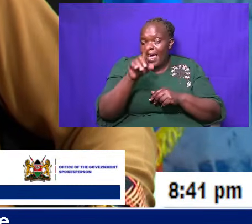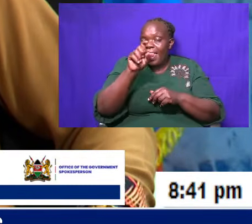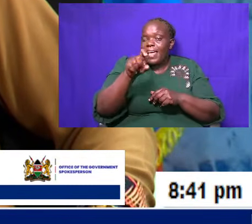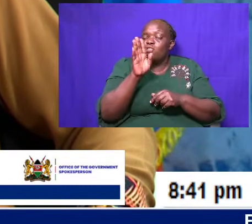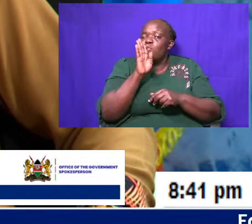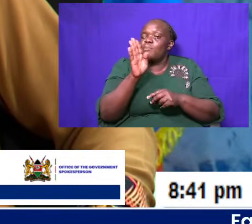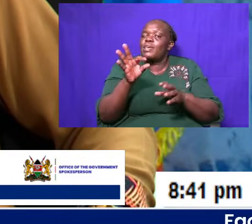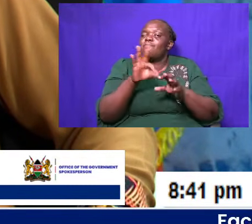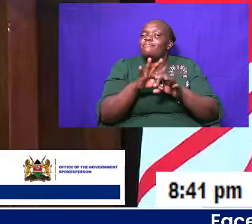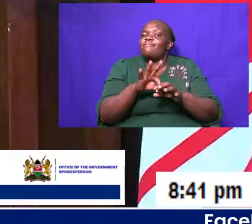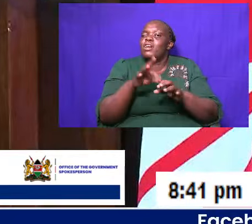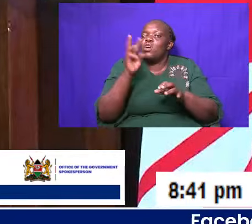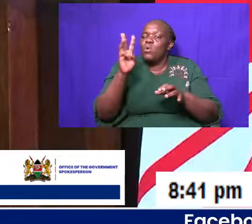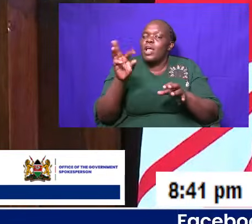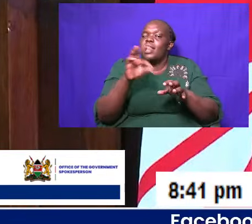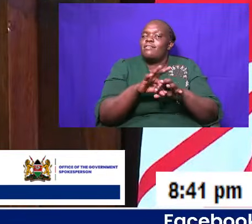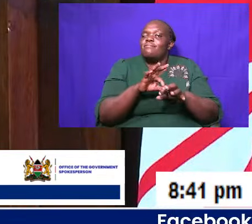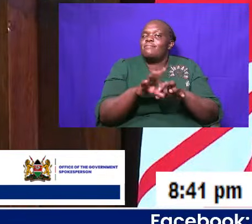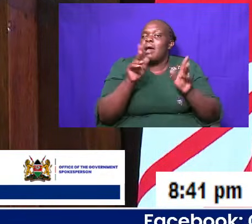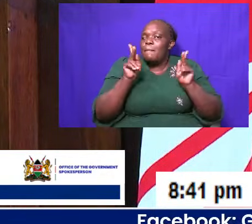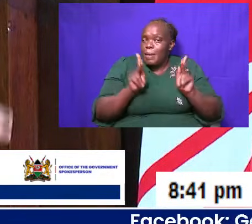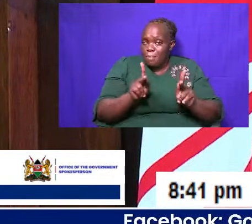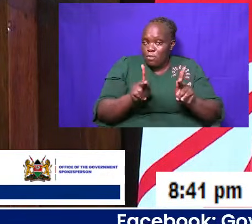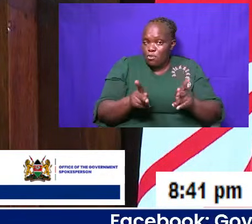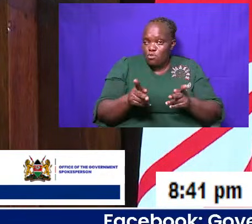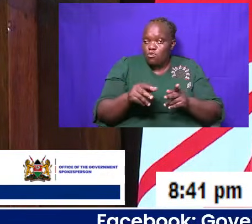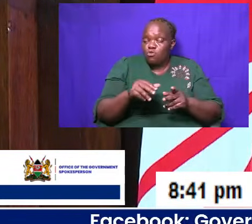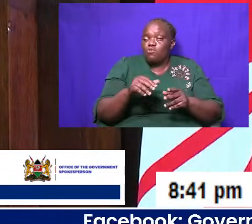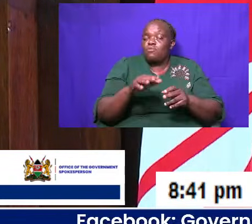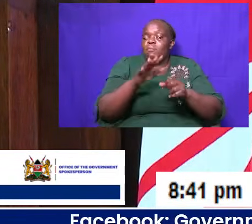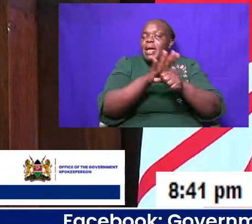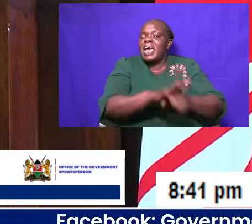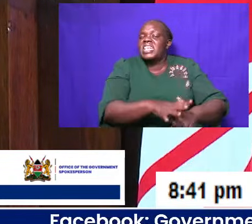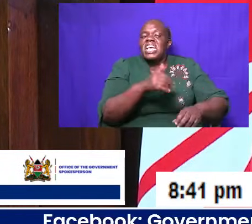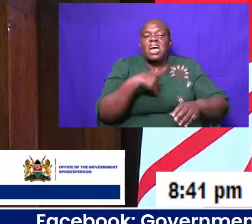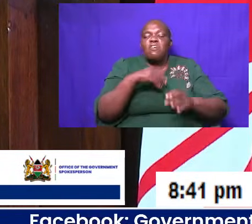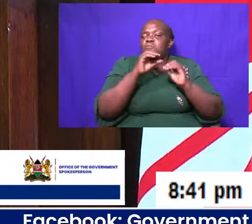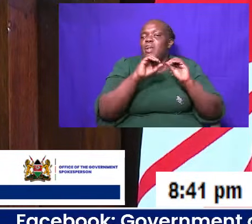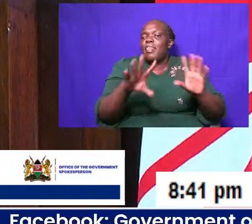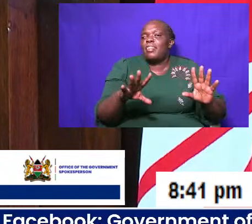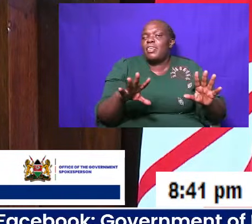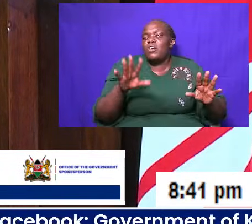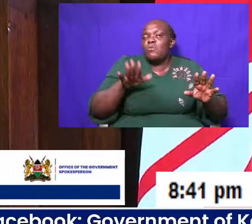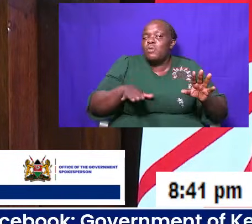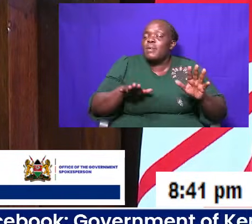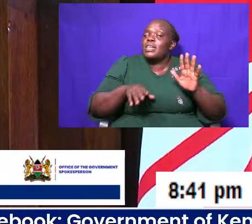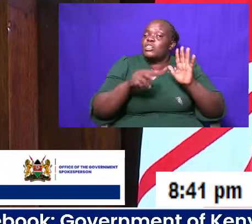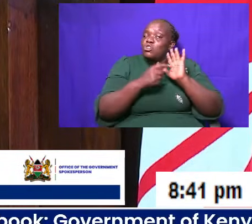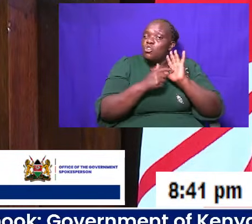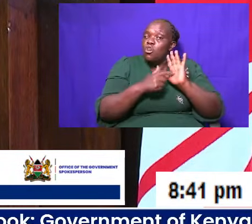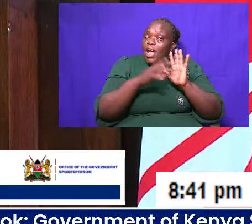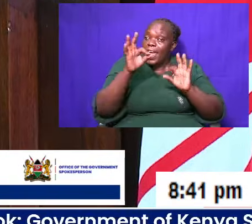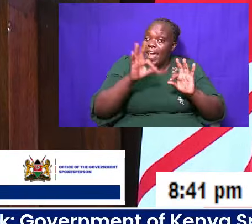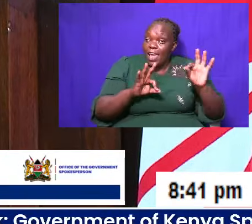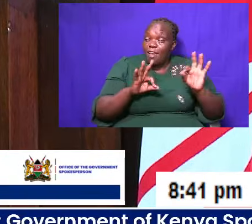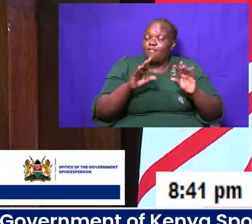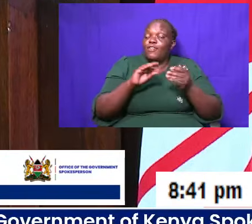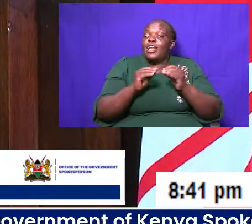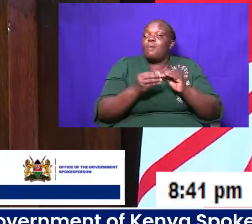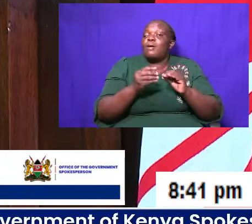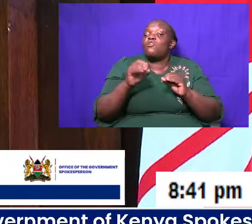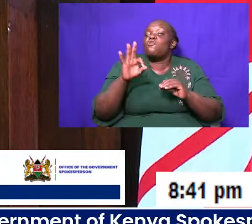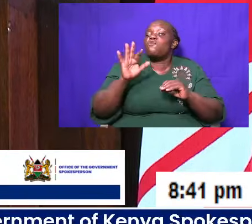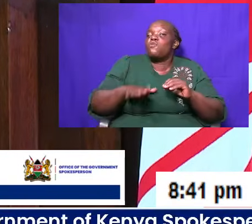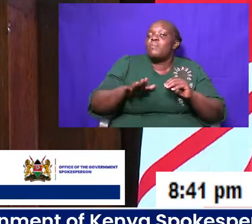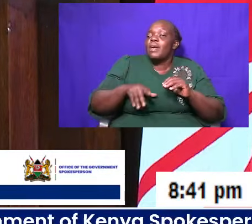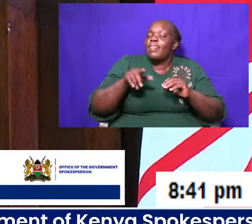because then we will elect people. We'll elect them. We have no biases. And that is statistically showing that if the number of women